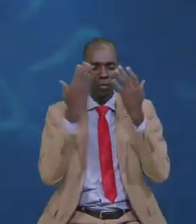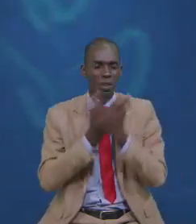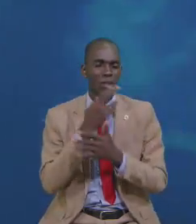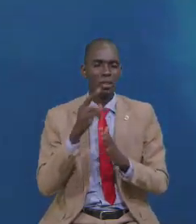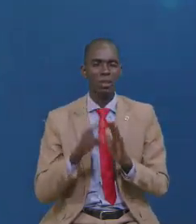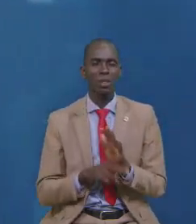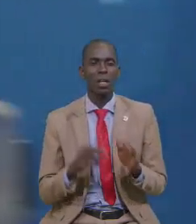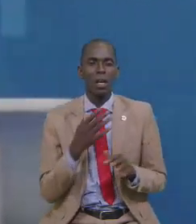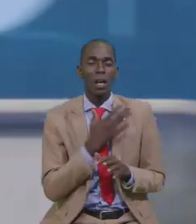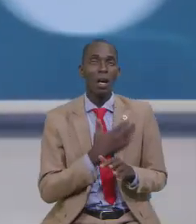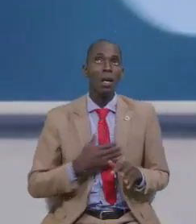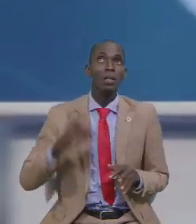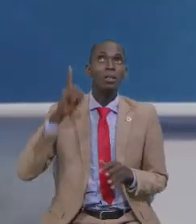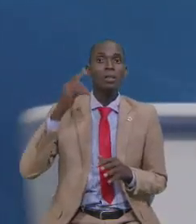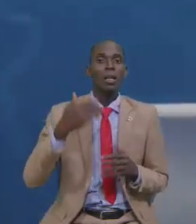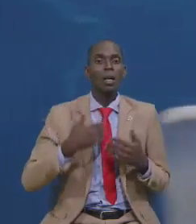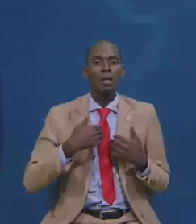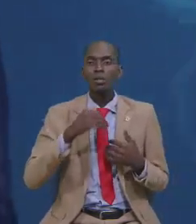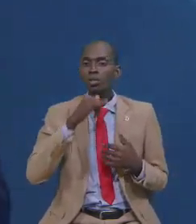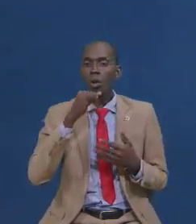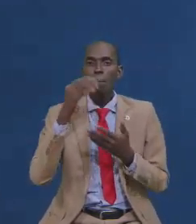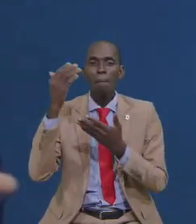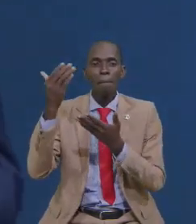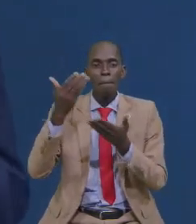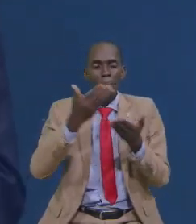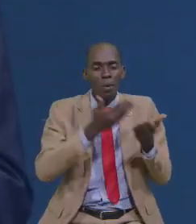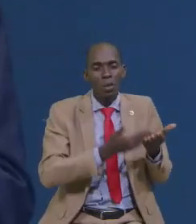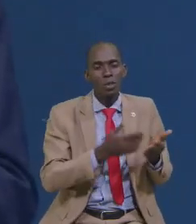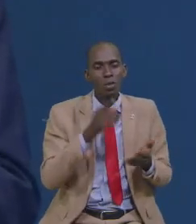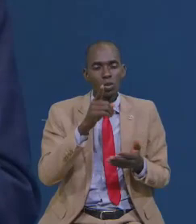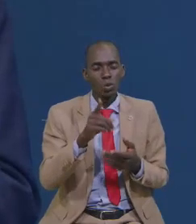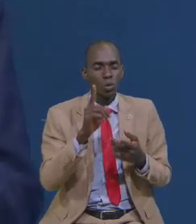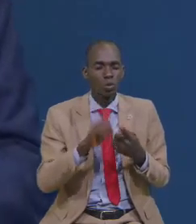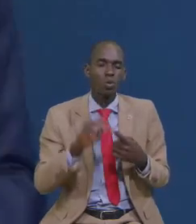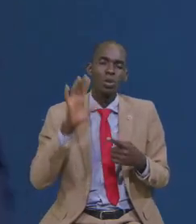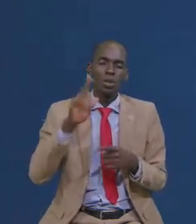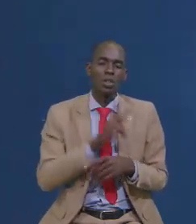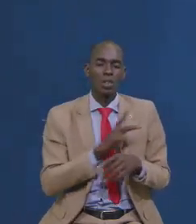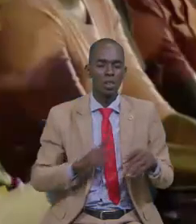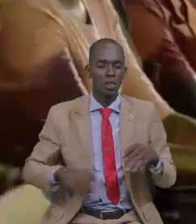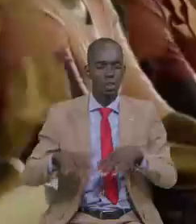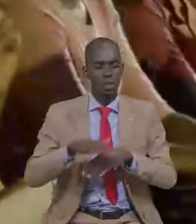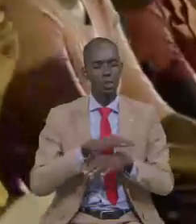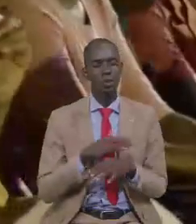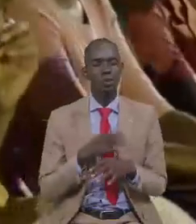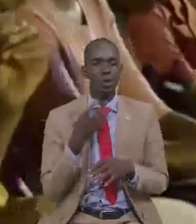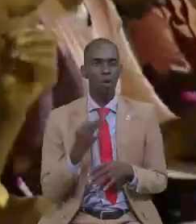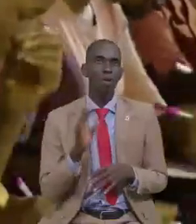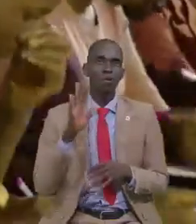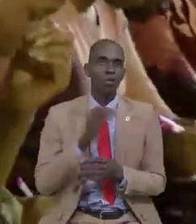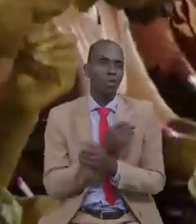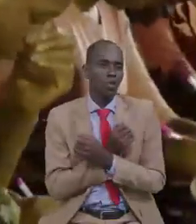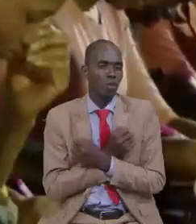has now brought you into the kingdom of his dear son. Look at verse 14. In